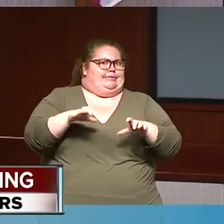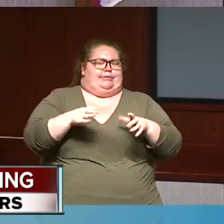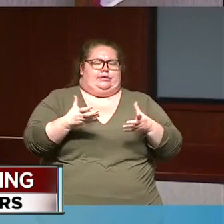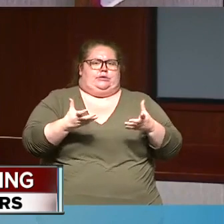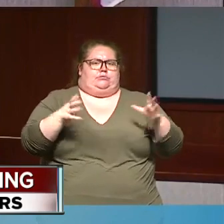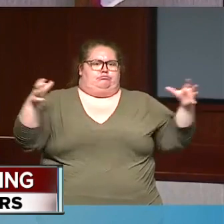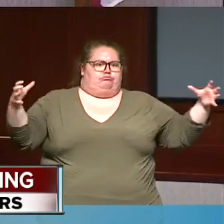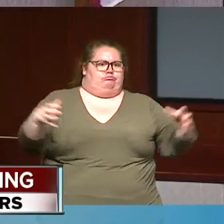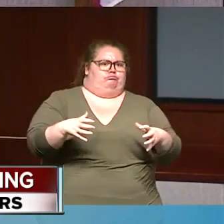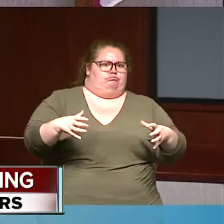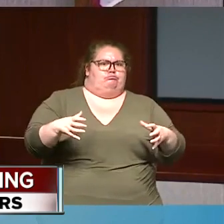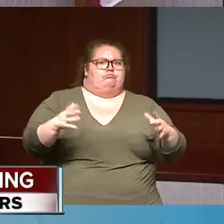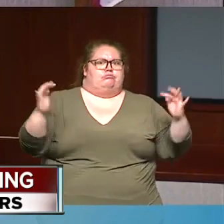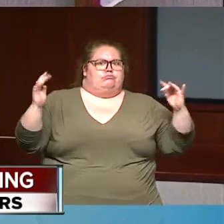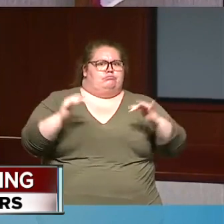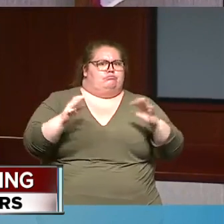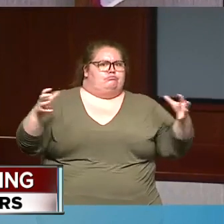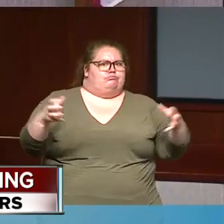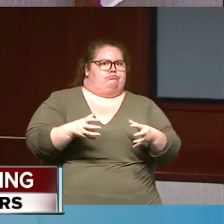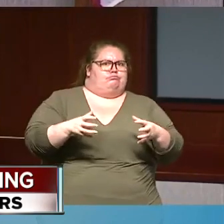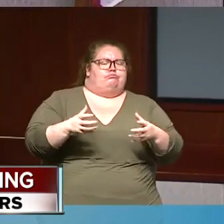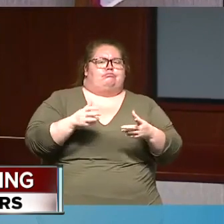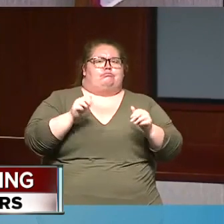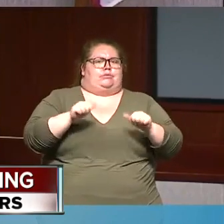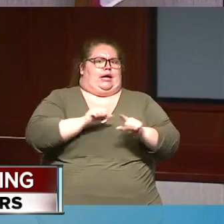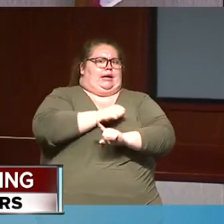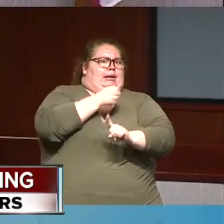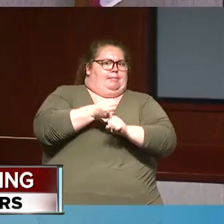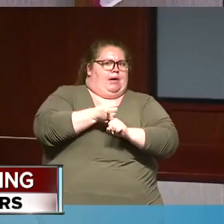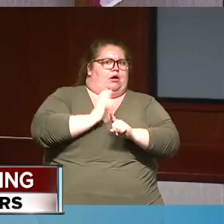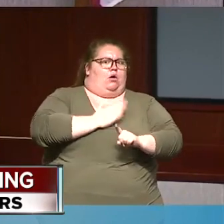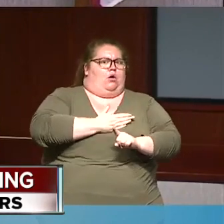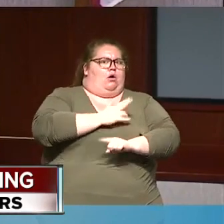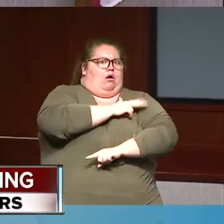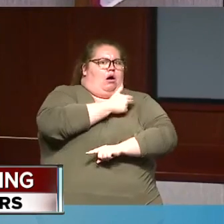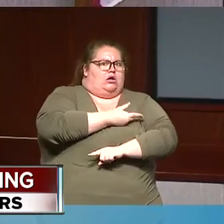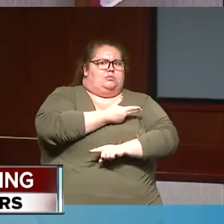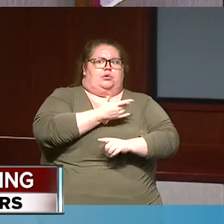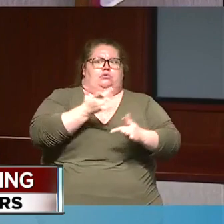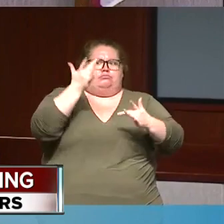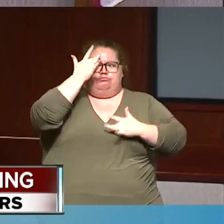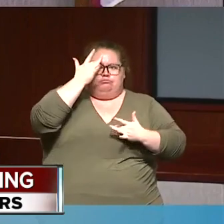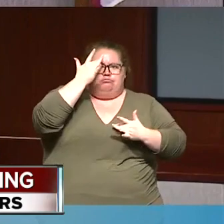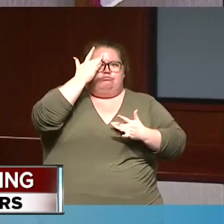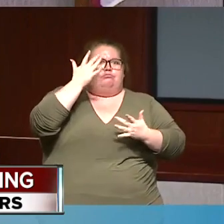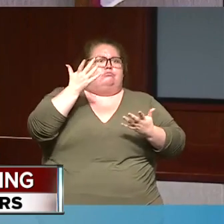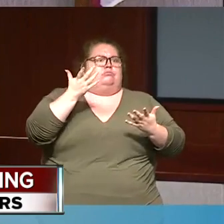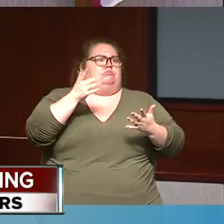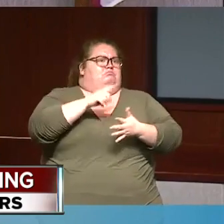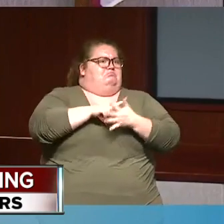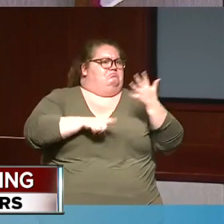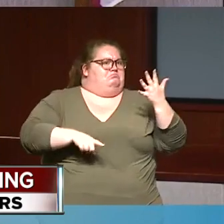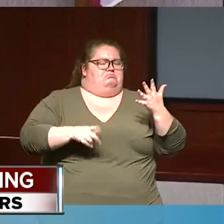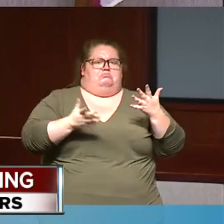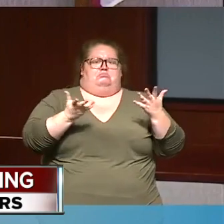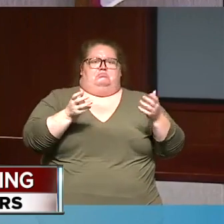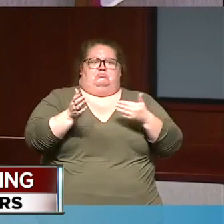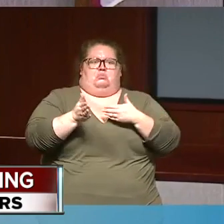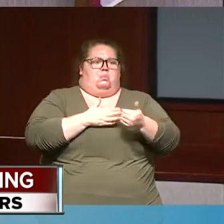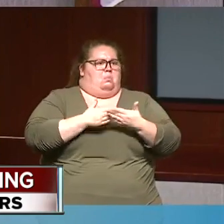those numbers and impact our hospitals. So as we have said with all types of